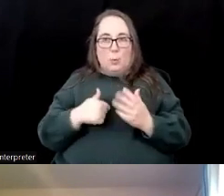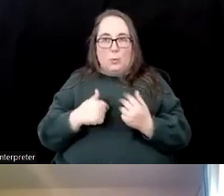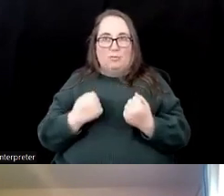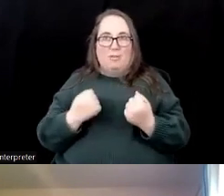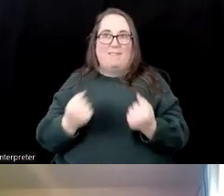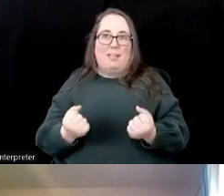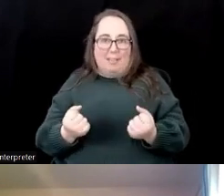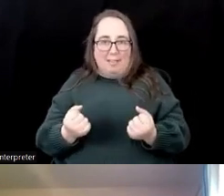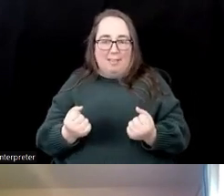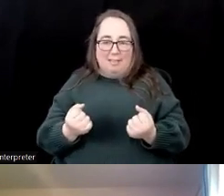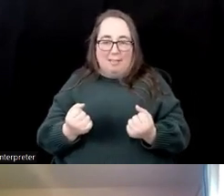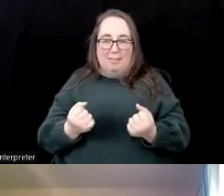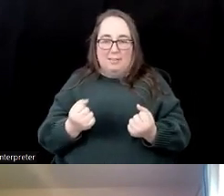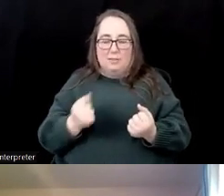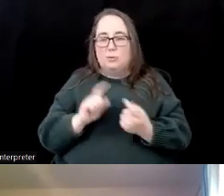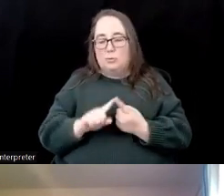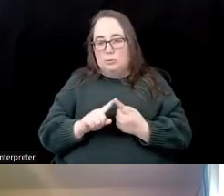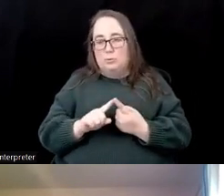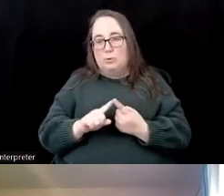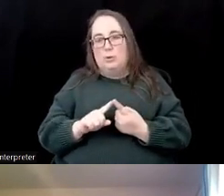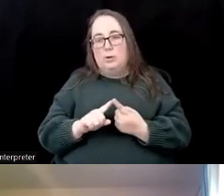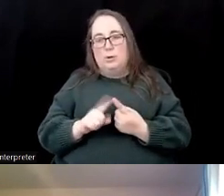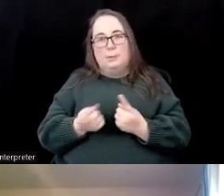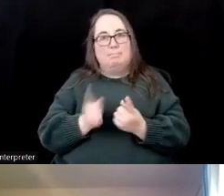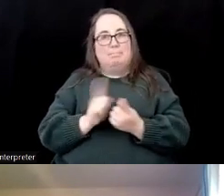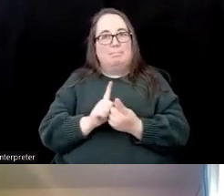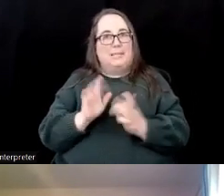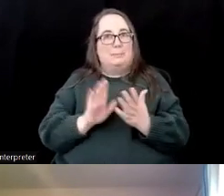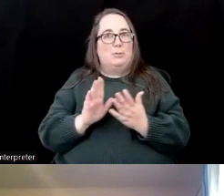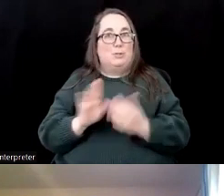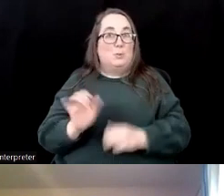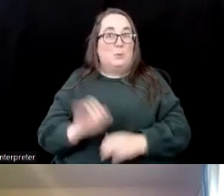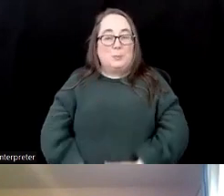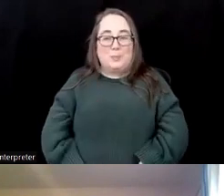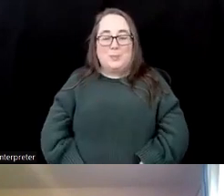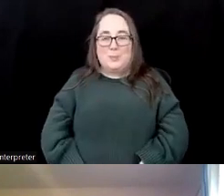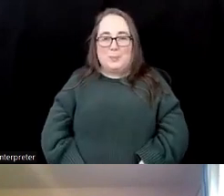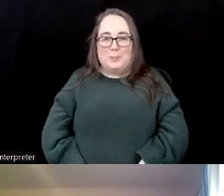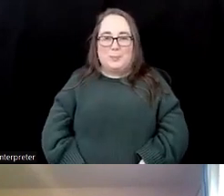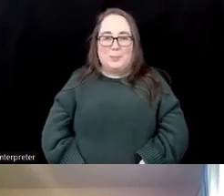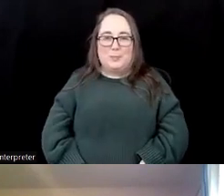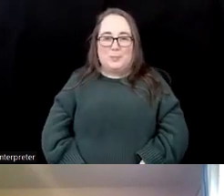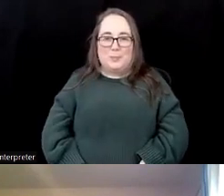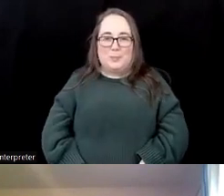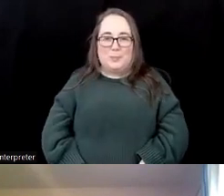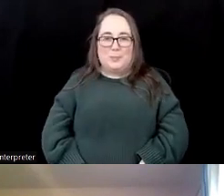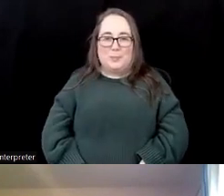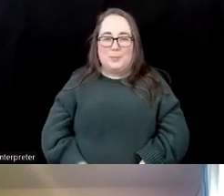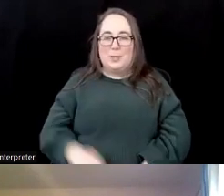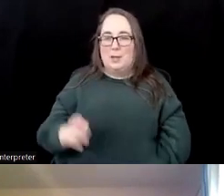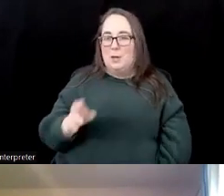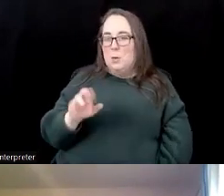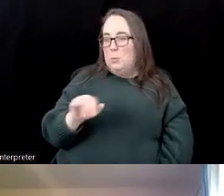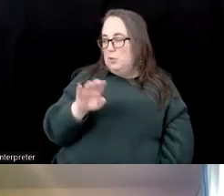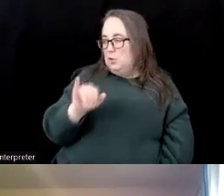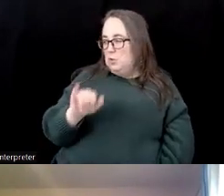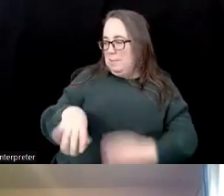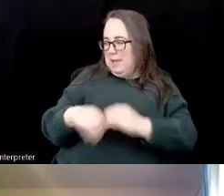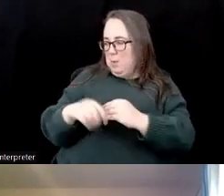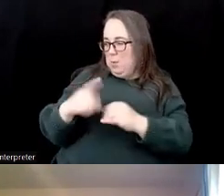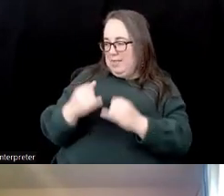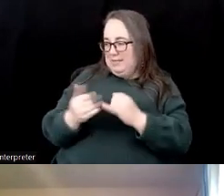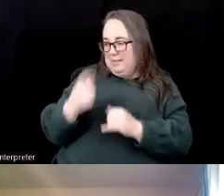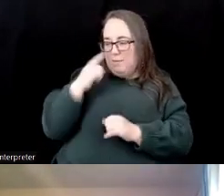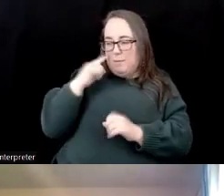travel time in to actually meet in person as well. I'll just quickly add one last thing for